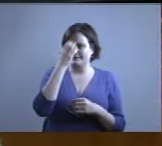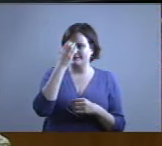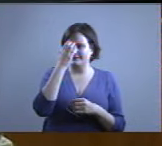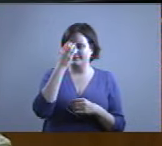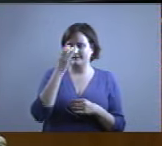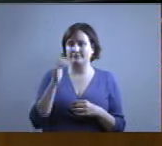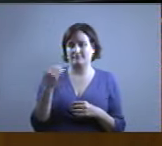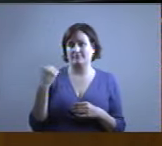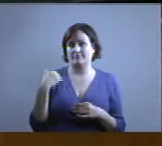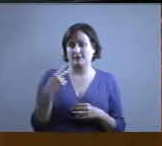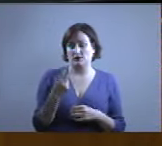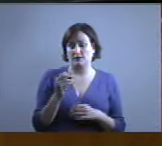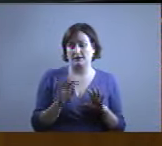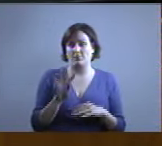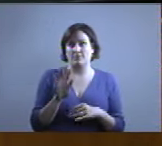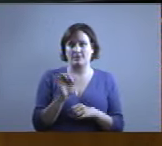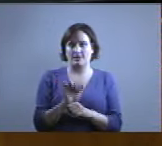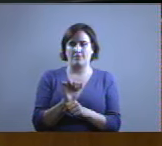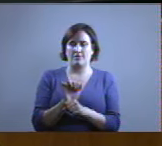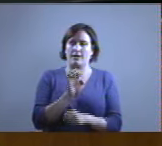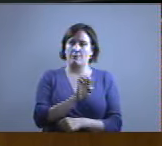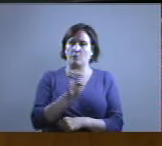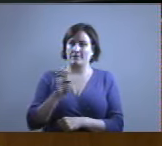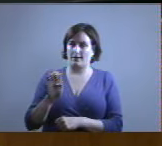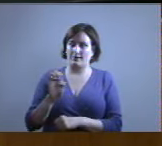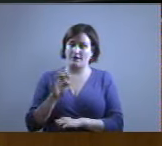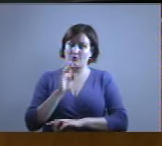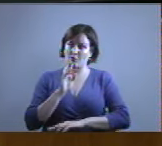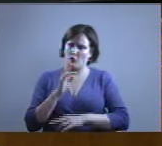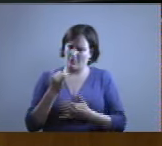the 2014 Employment Equity Report today.